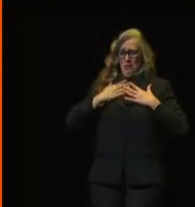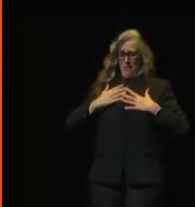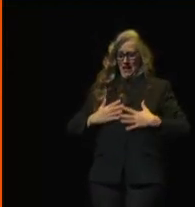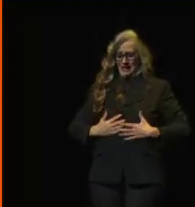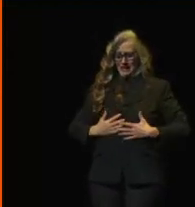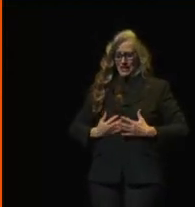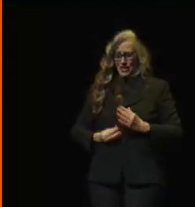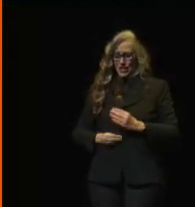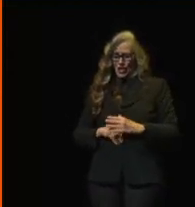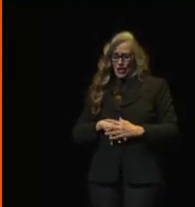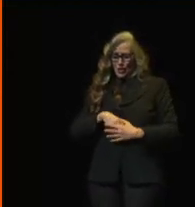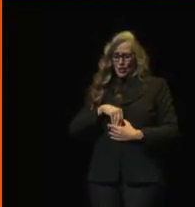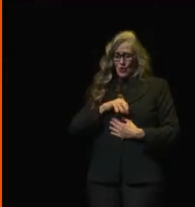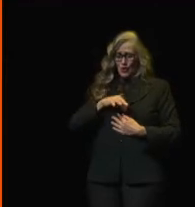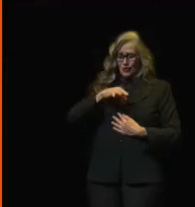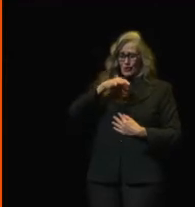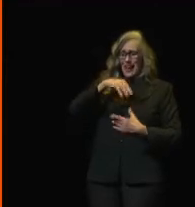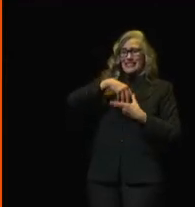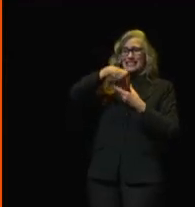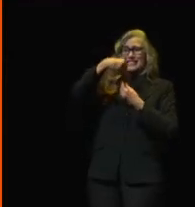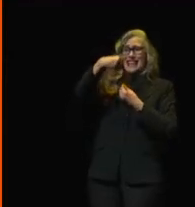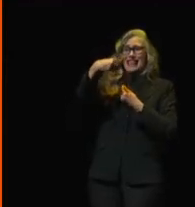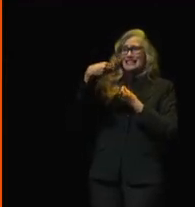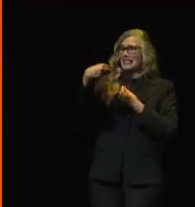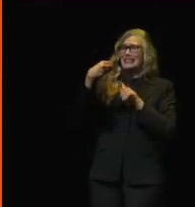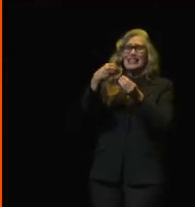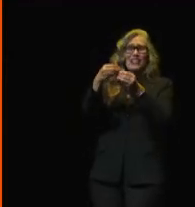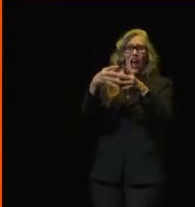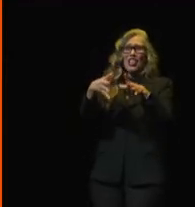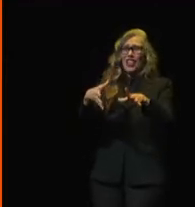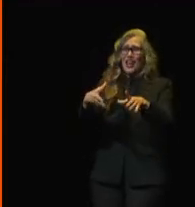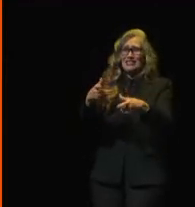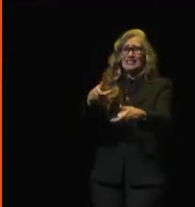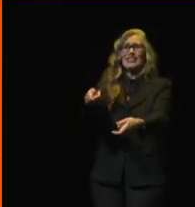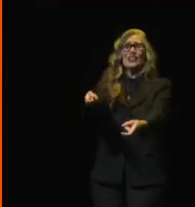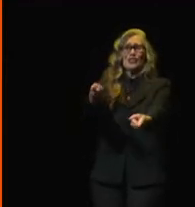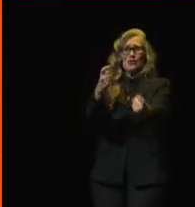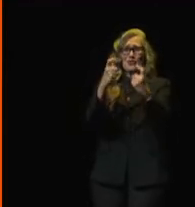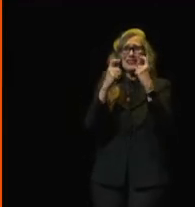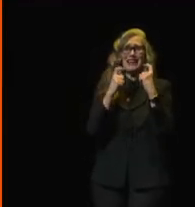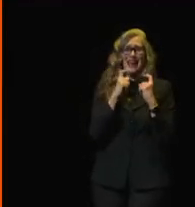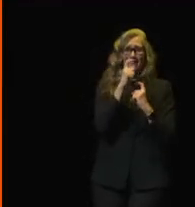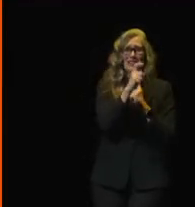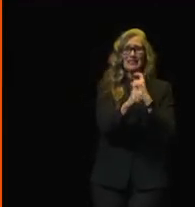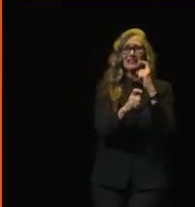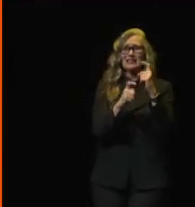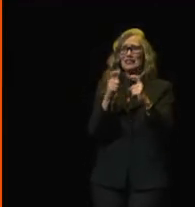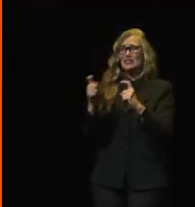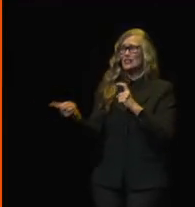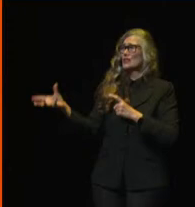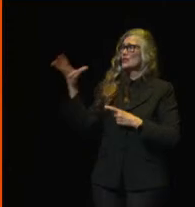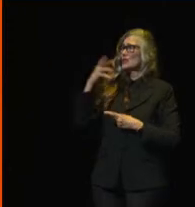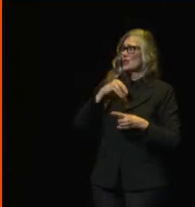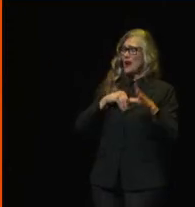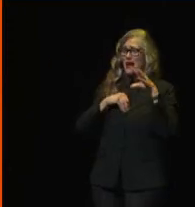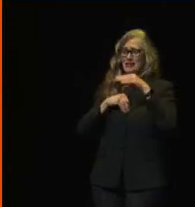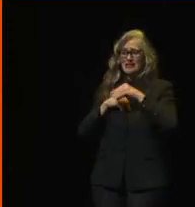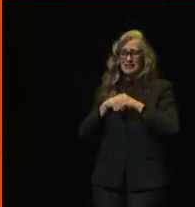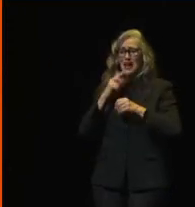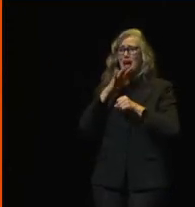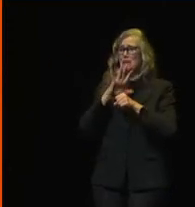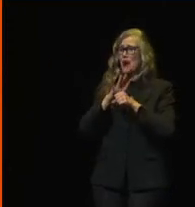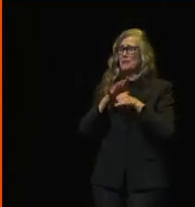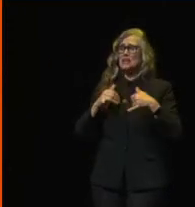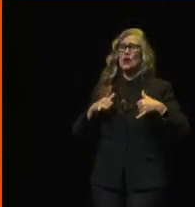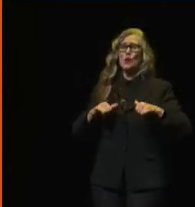And you didn't lose your voice. You gave it to all of us. And I promise we'll keep saying yes to